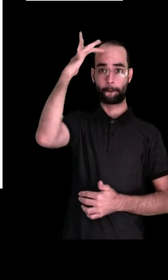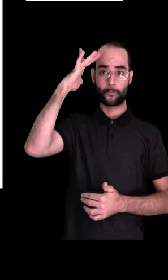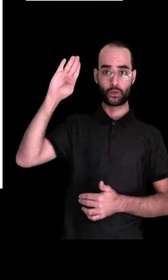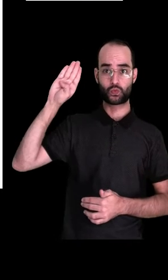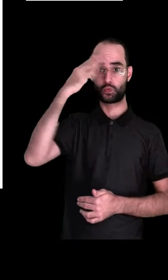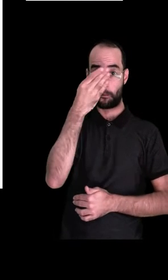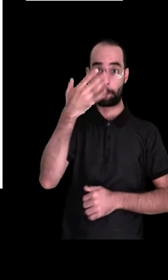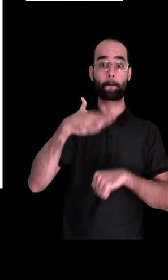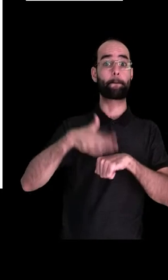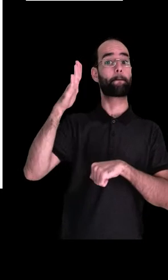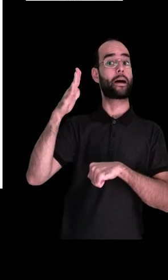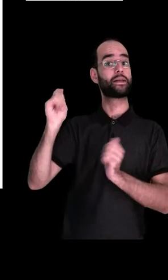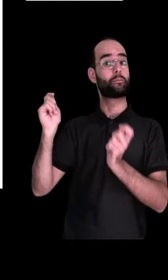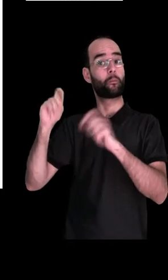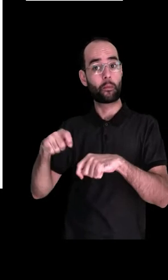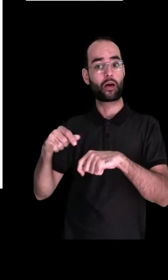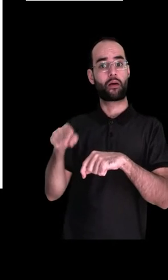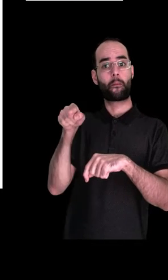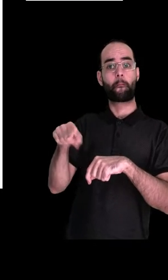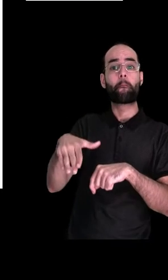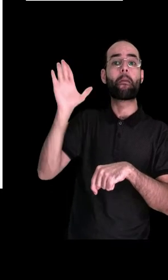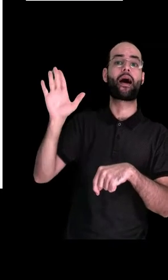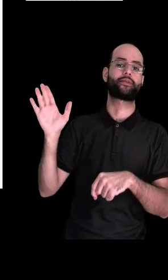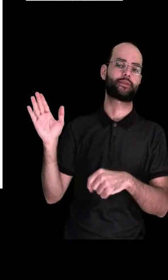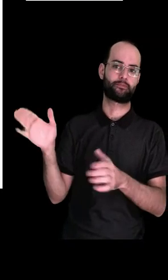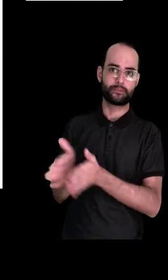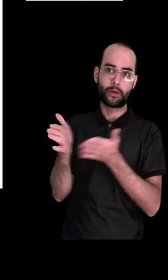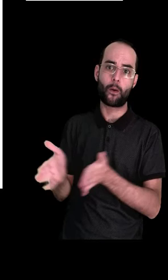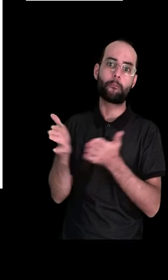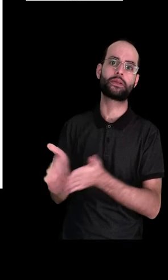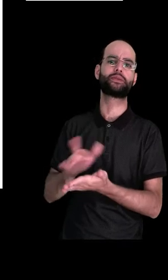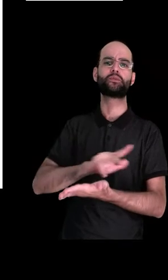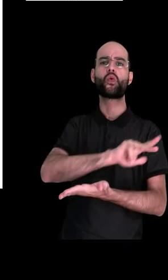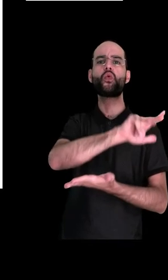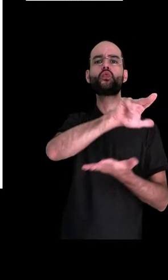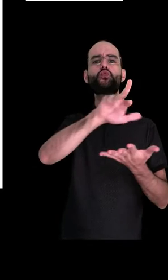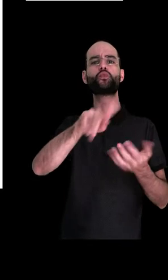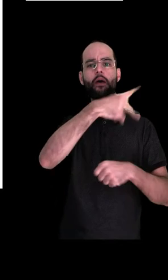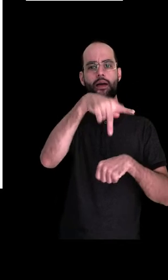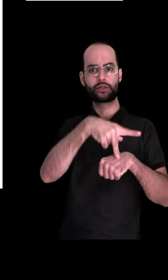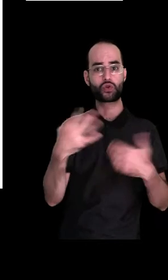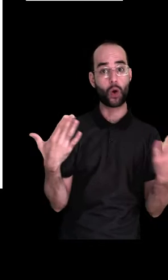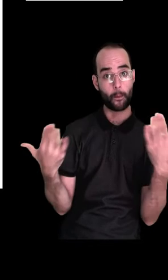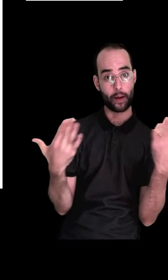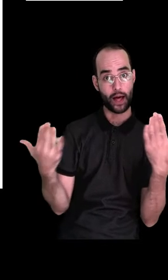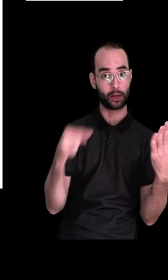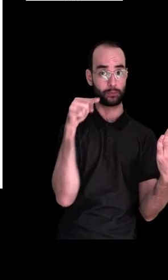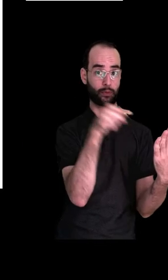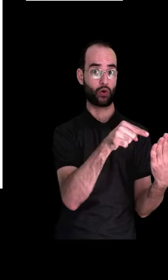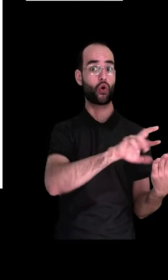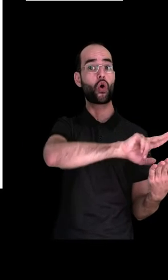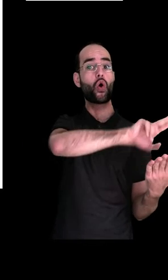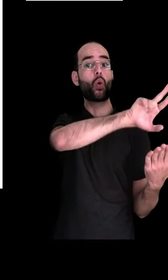People with deafblindness are more likely to be poor in many countries compared to people with other disabilities